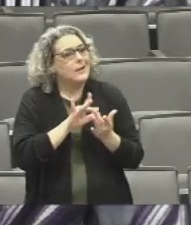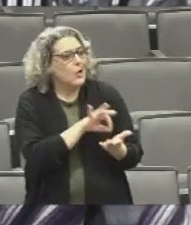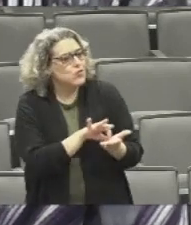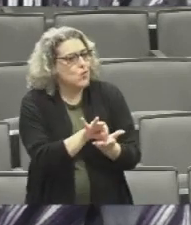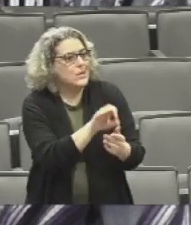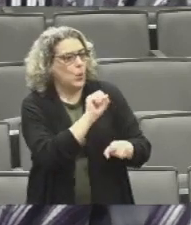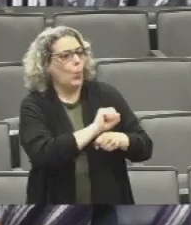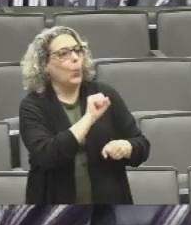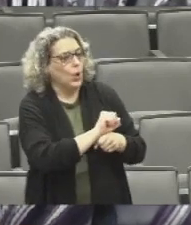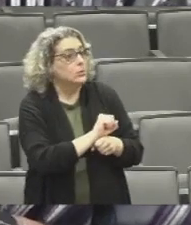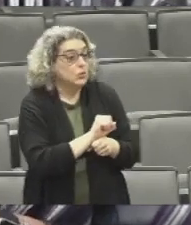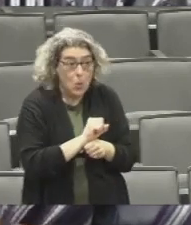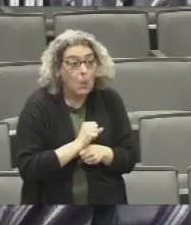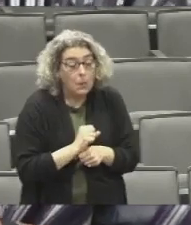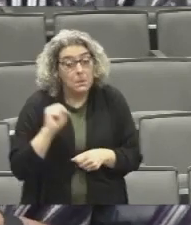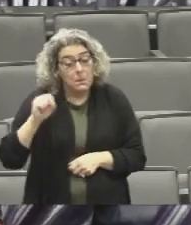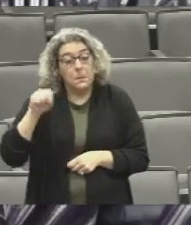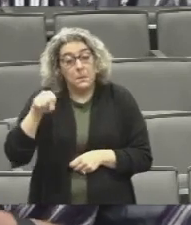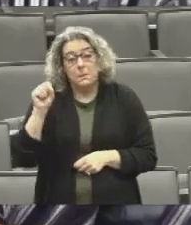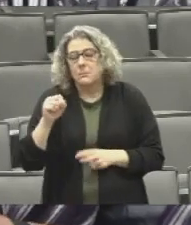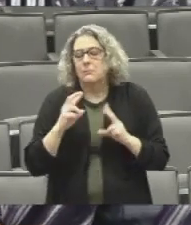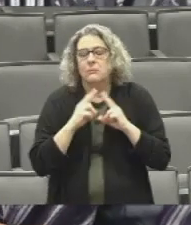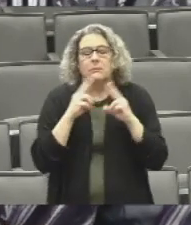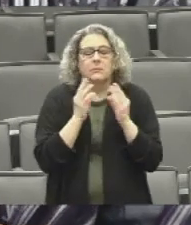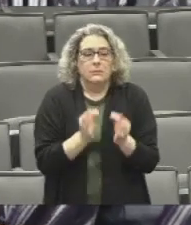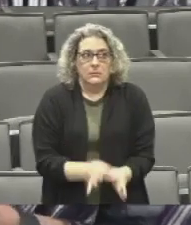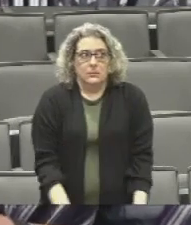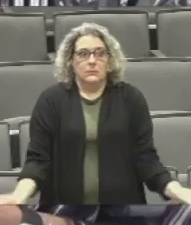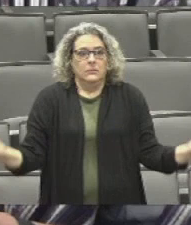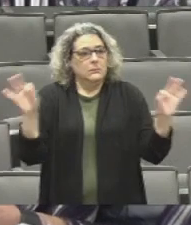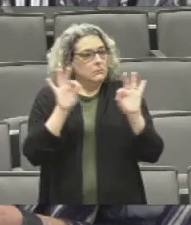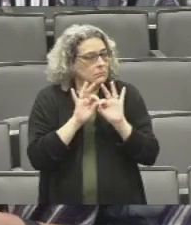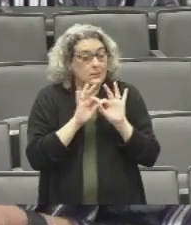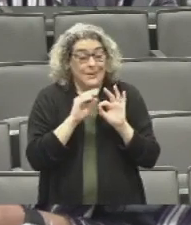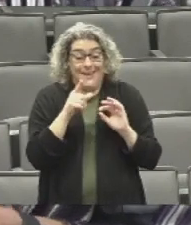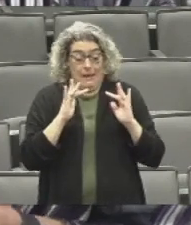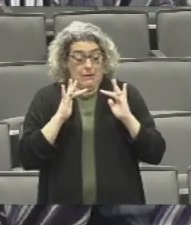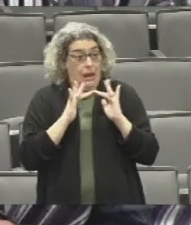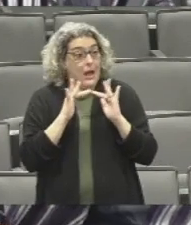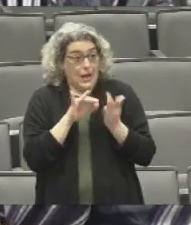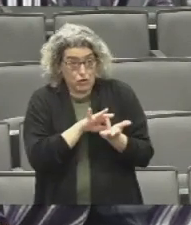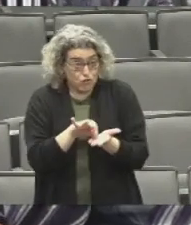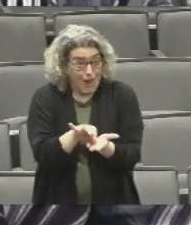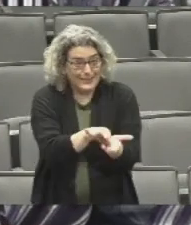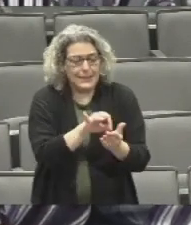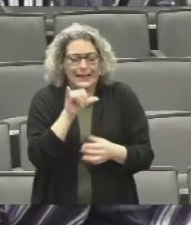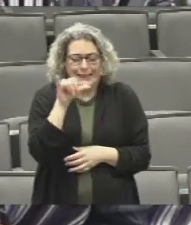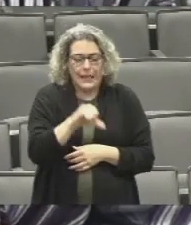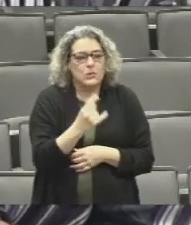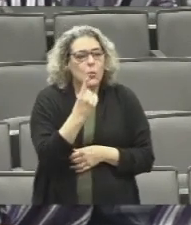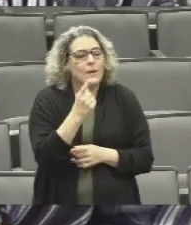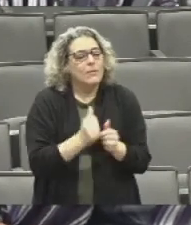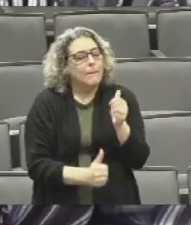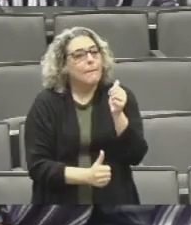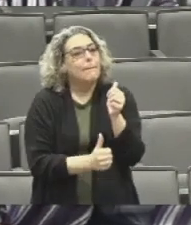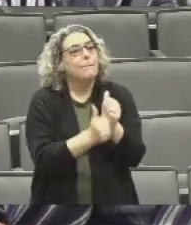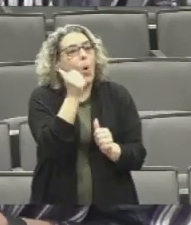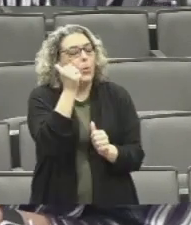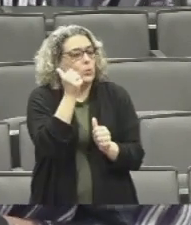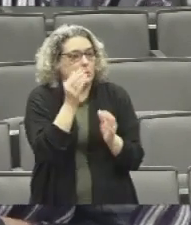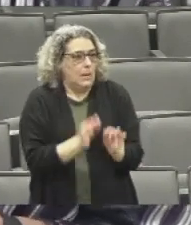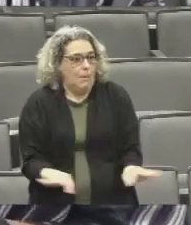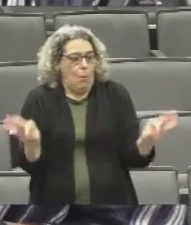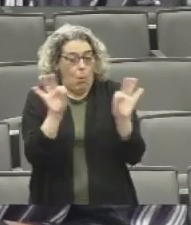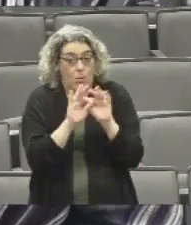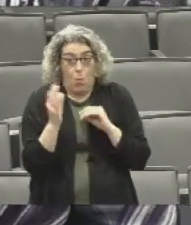so yes, it is very contact tracing is probably one of the most important things you can do at this time,